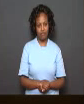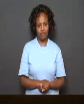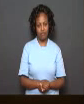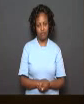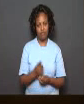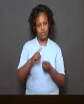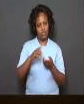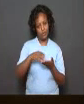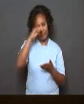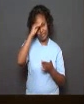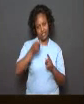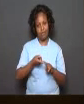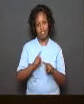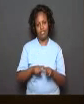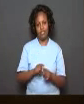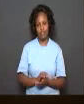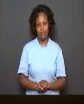Let's get back to our lesson.